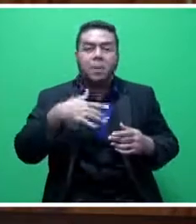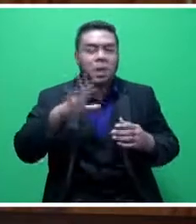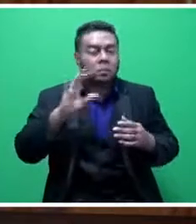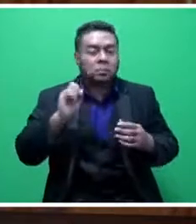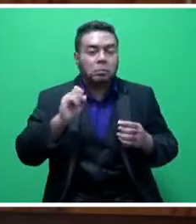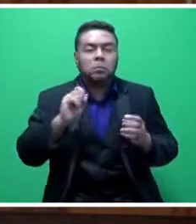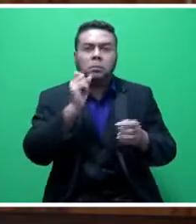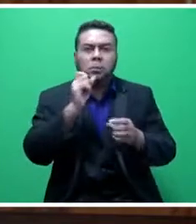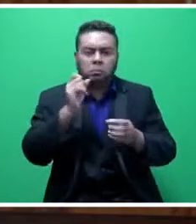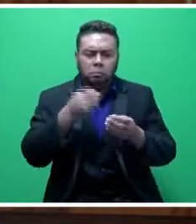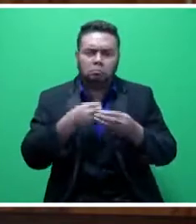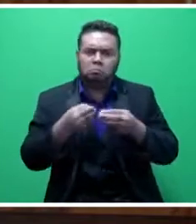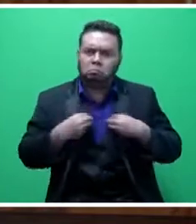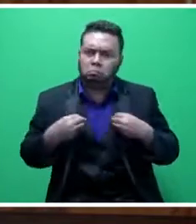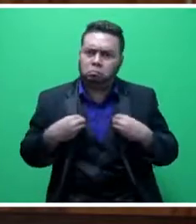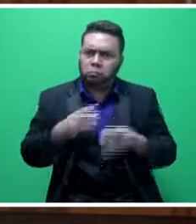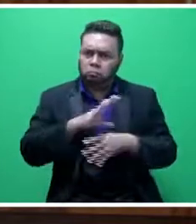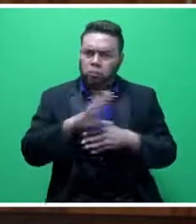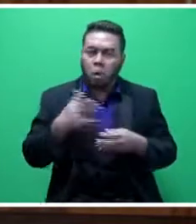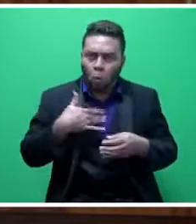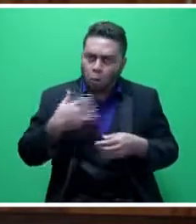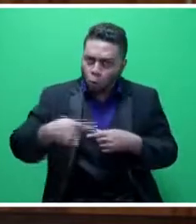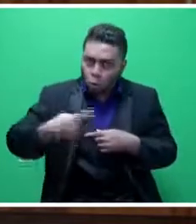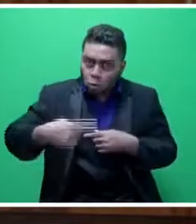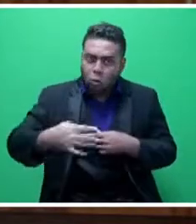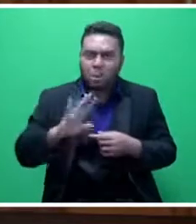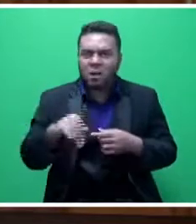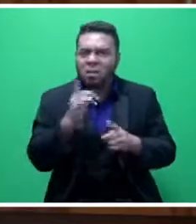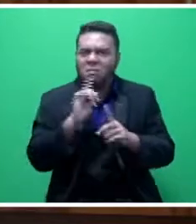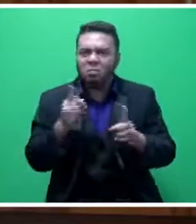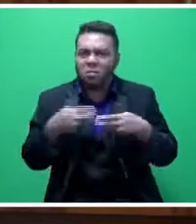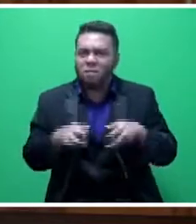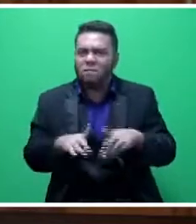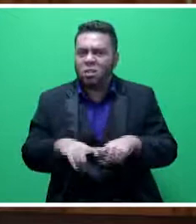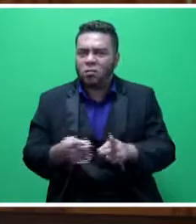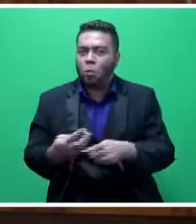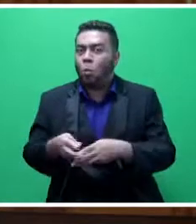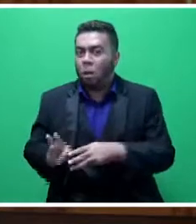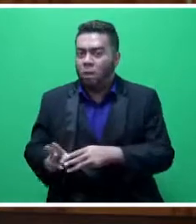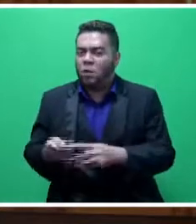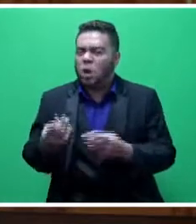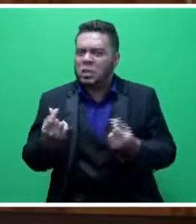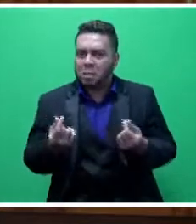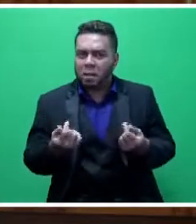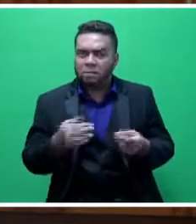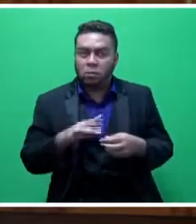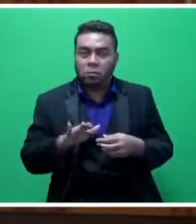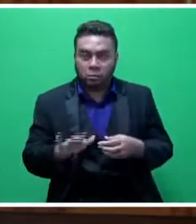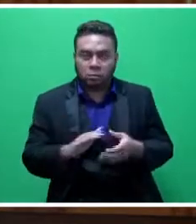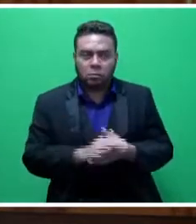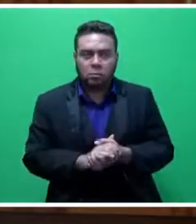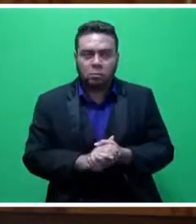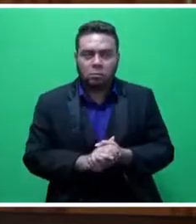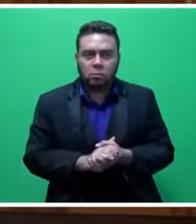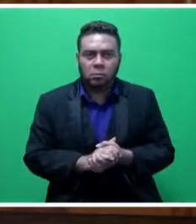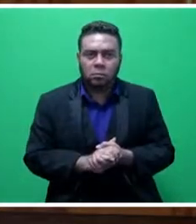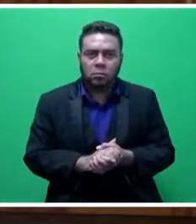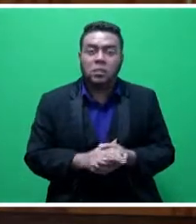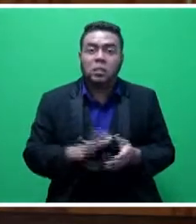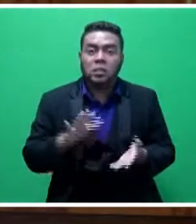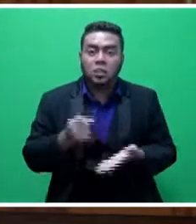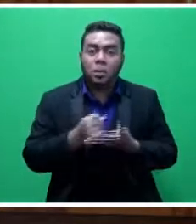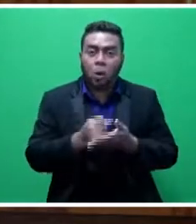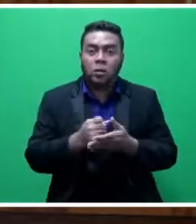They have agreed to continue, but in a different manner, and to keep things simple for the telecommunications industry and